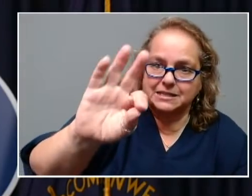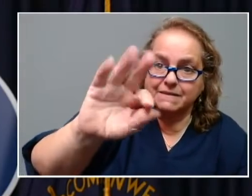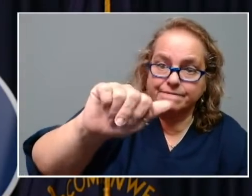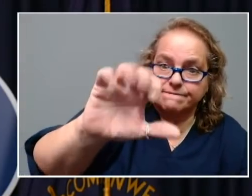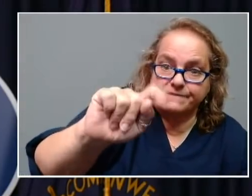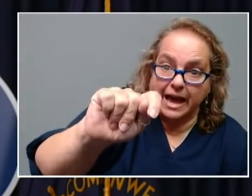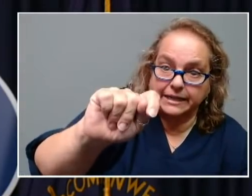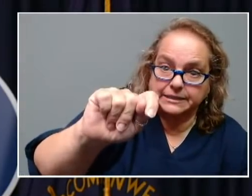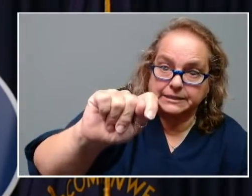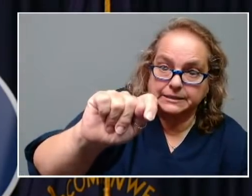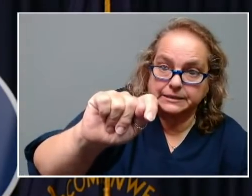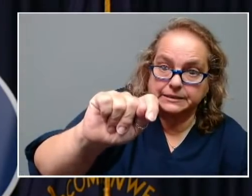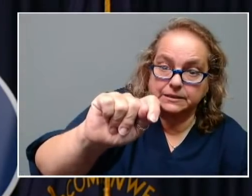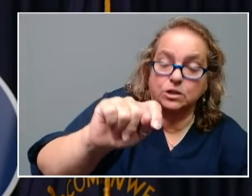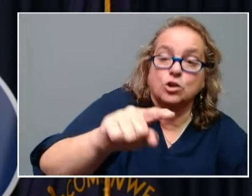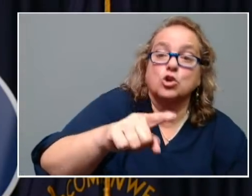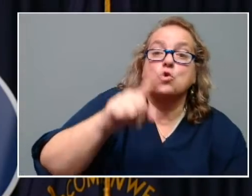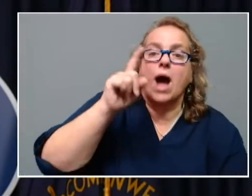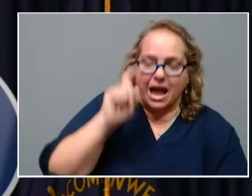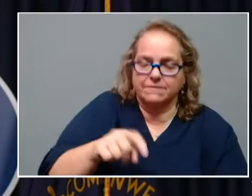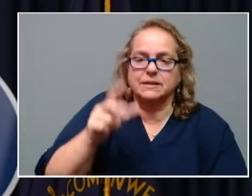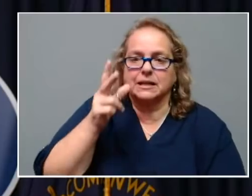point where people are burying whole